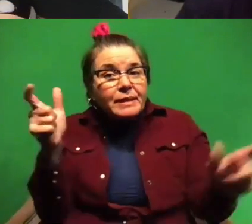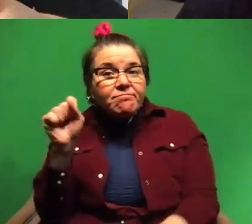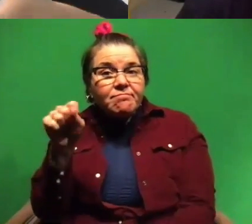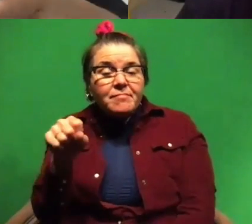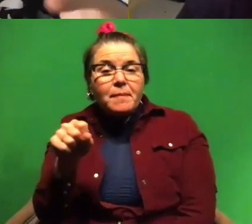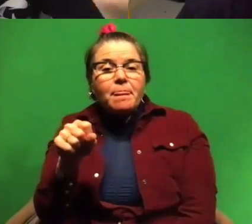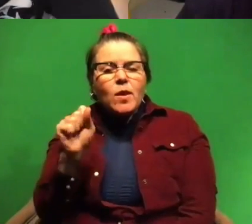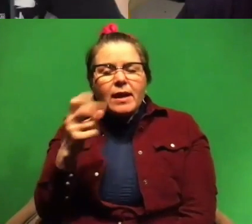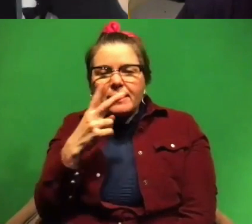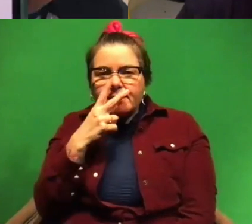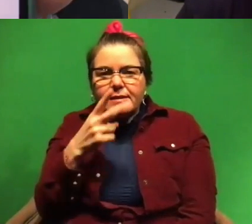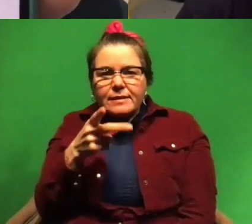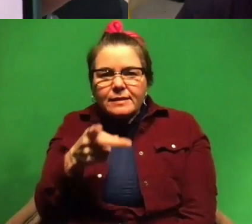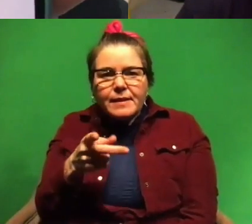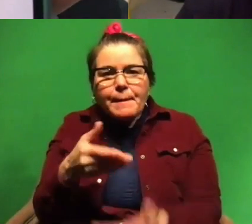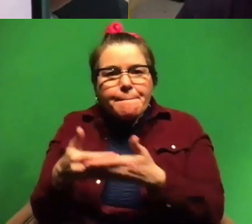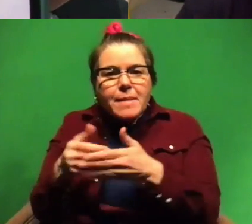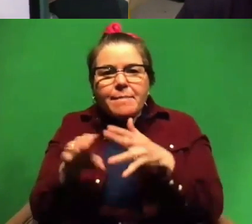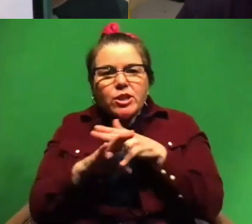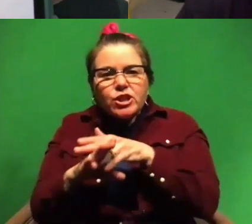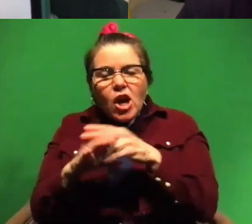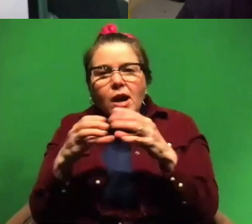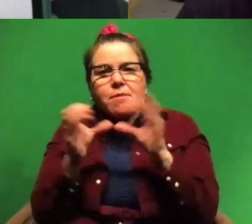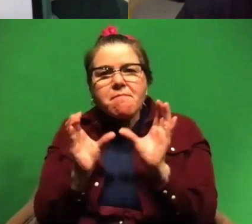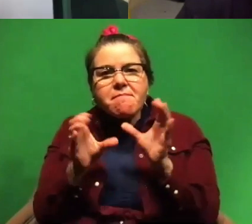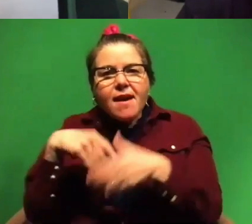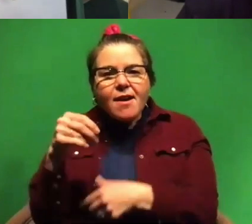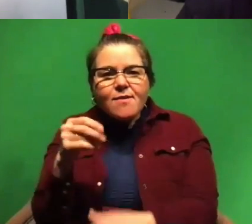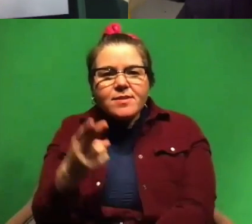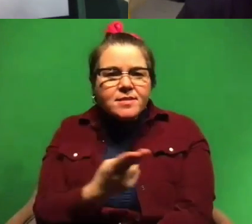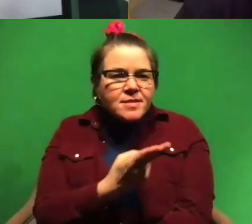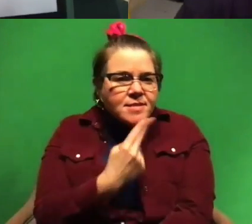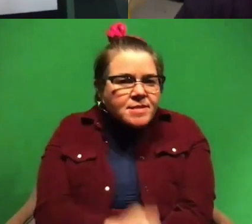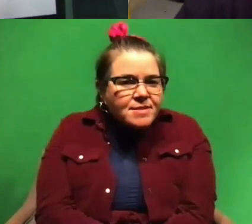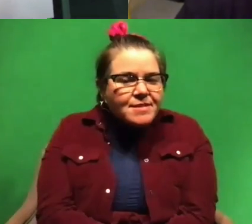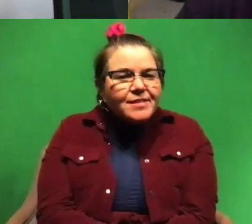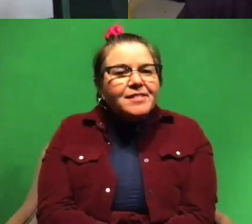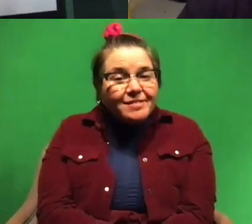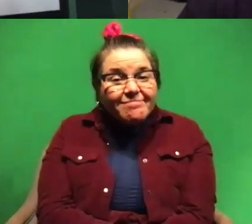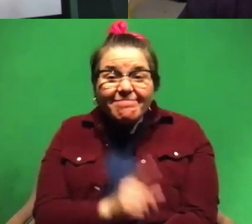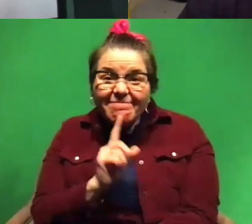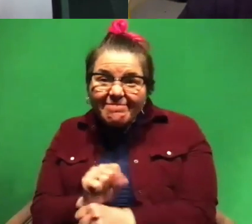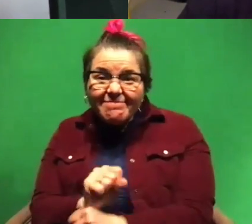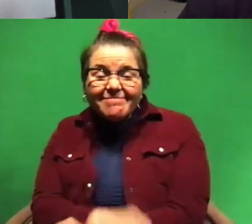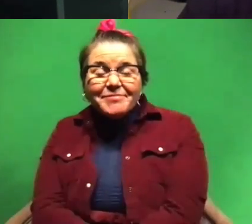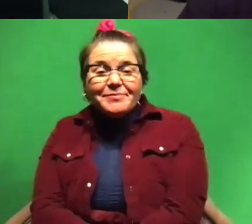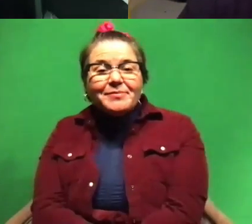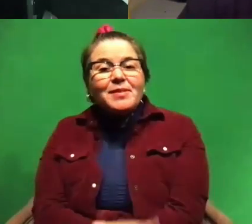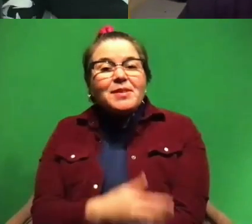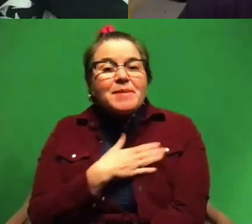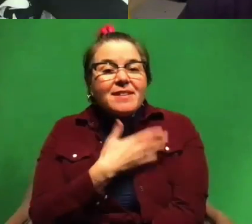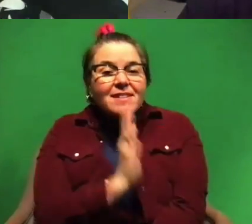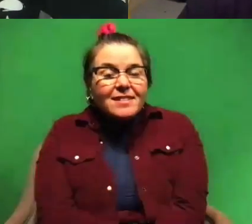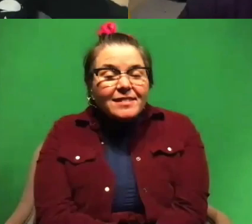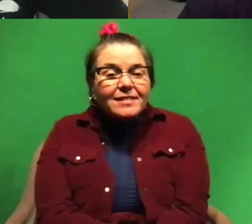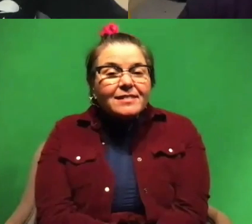you can see the baby shark that comes out of it there. So cute. It is. Oh my God.